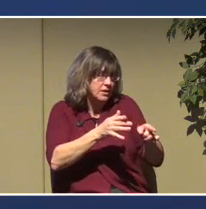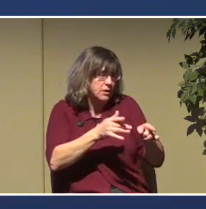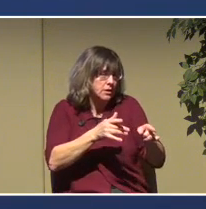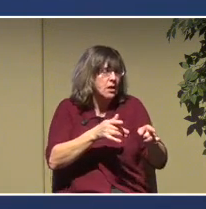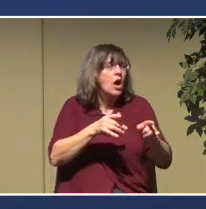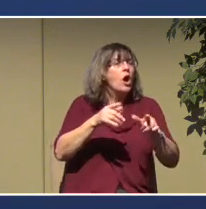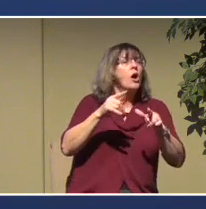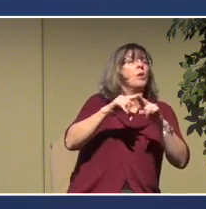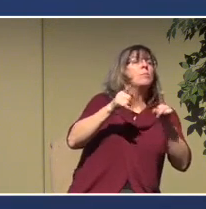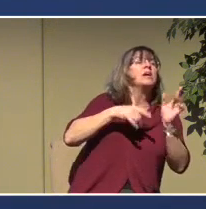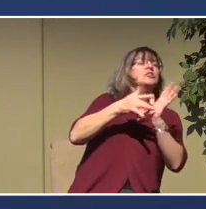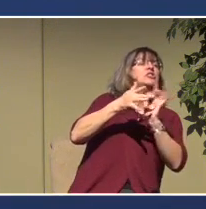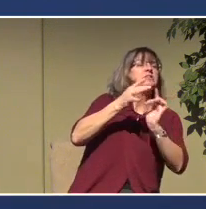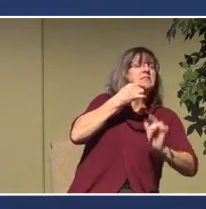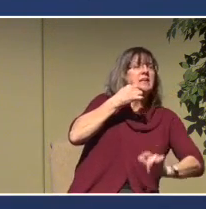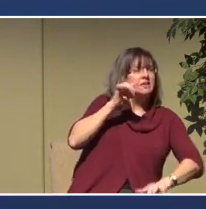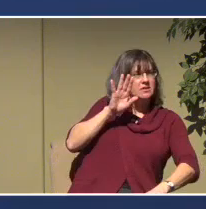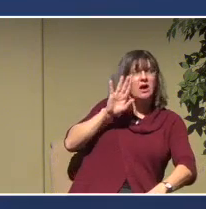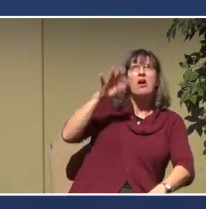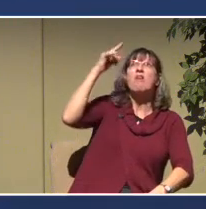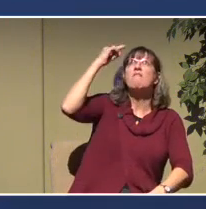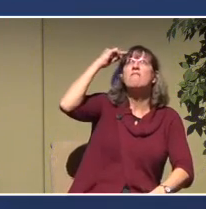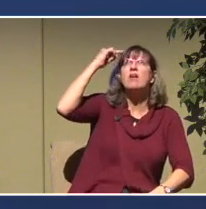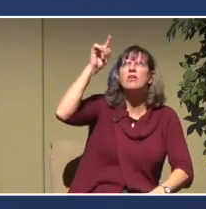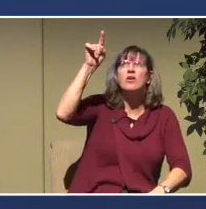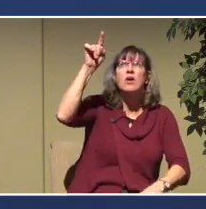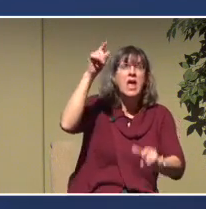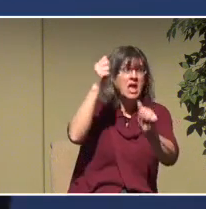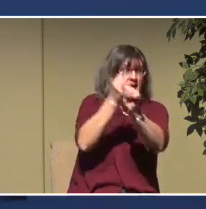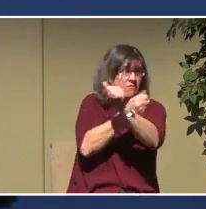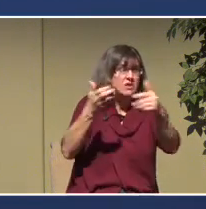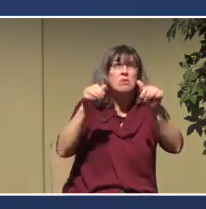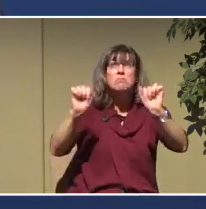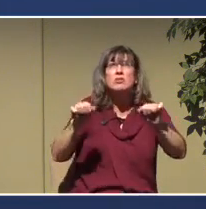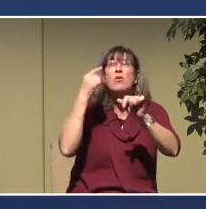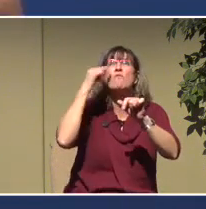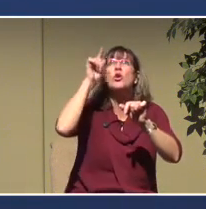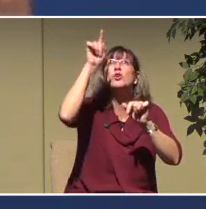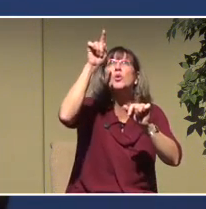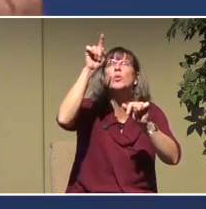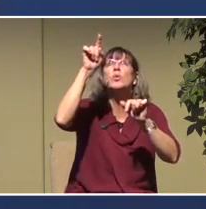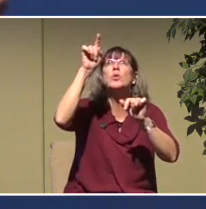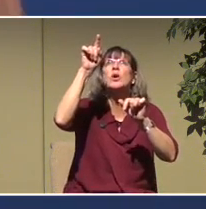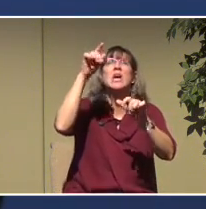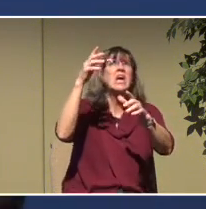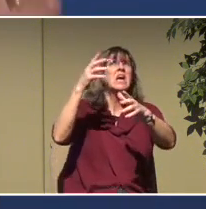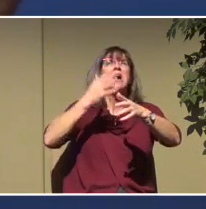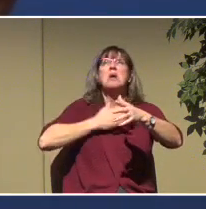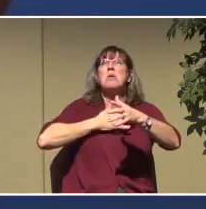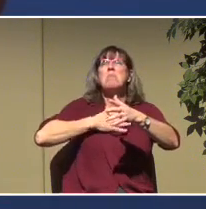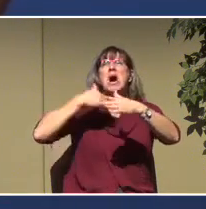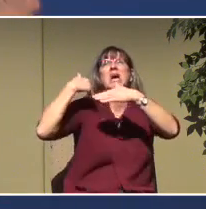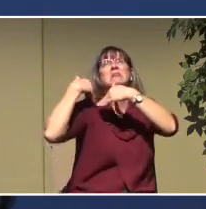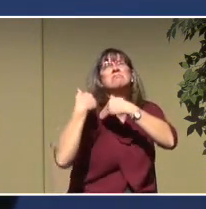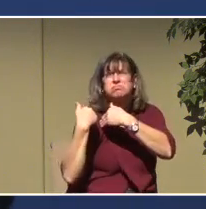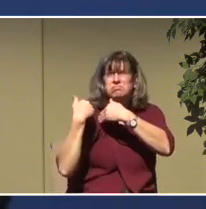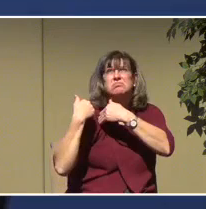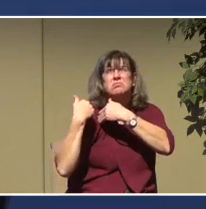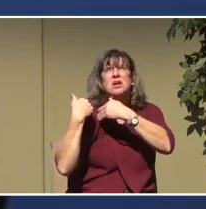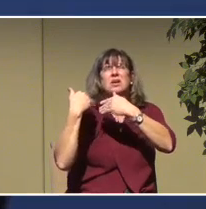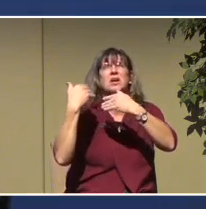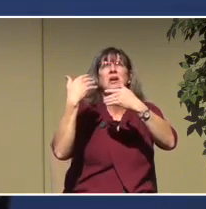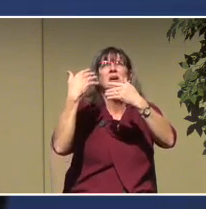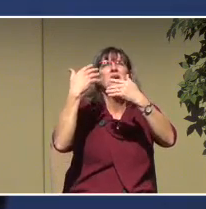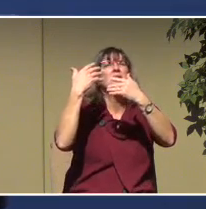But he says to his father, "Everything is possible for you. Take this cup from me."